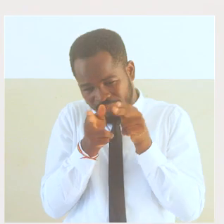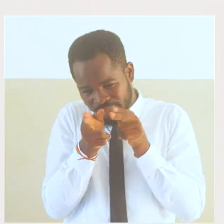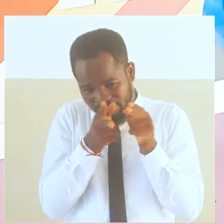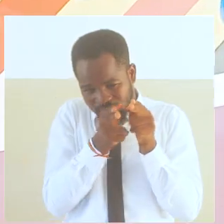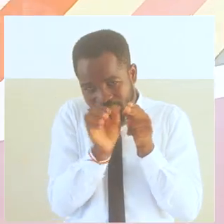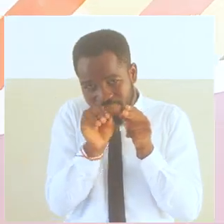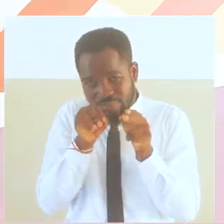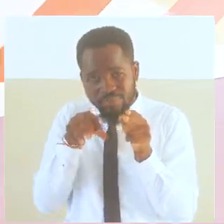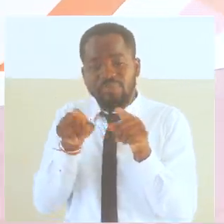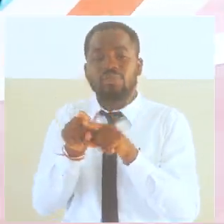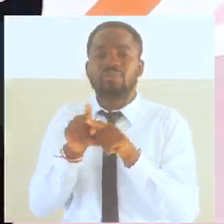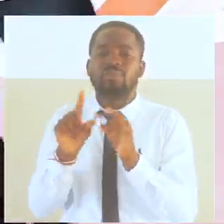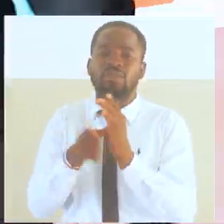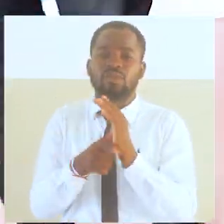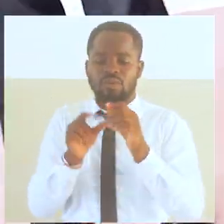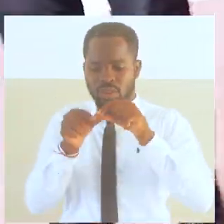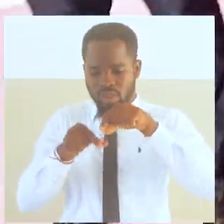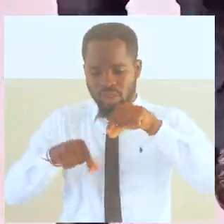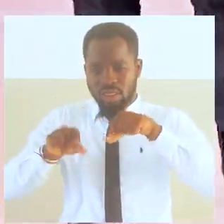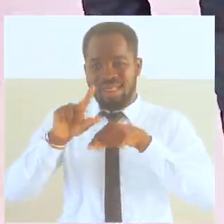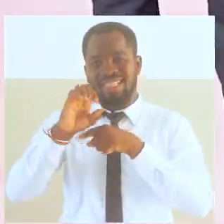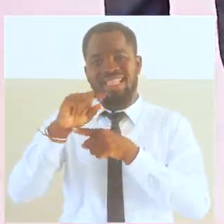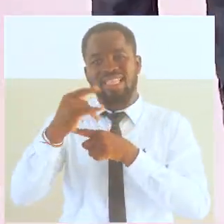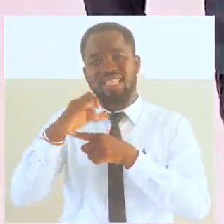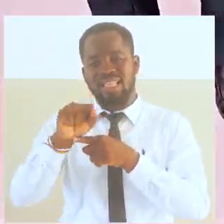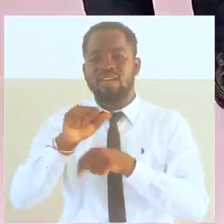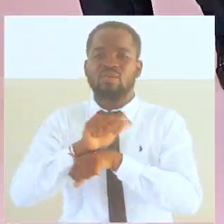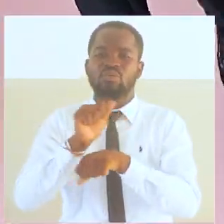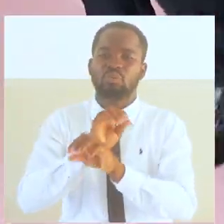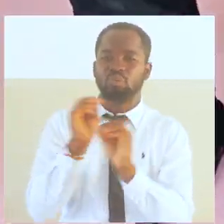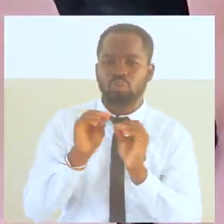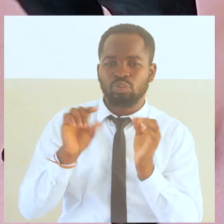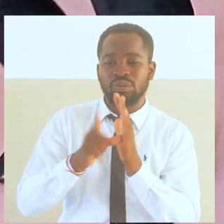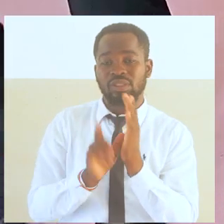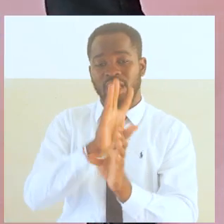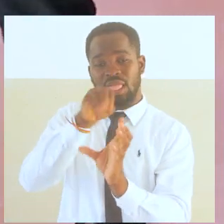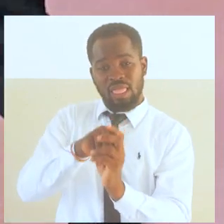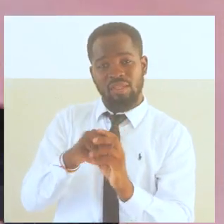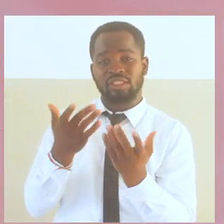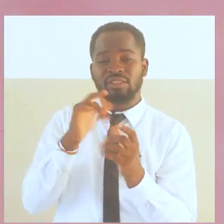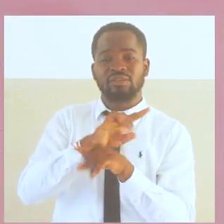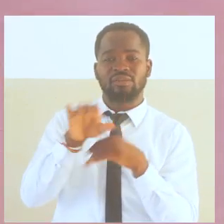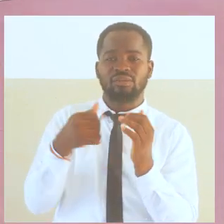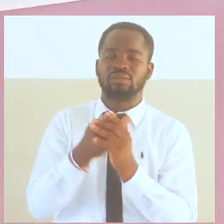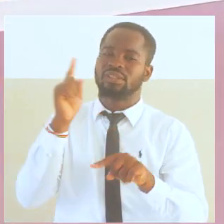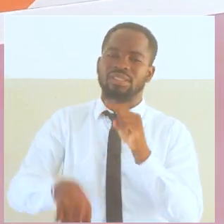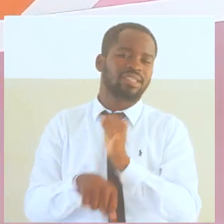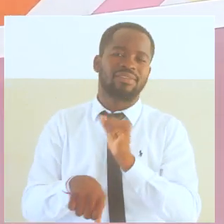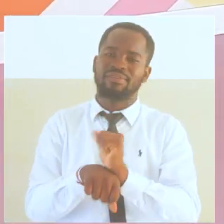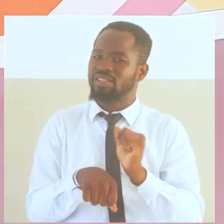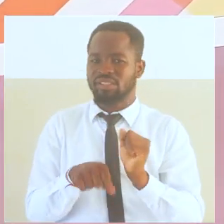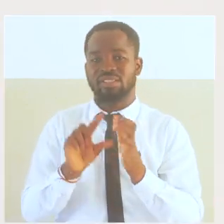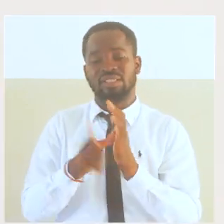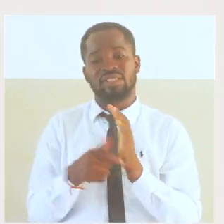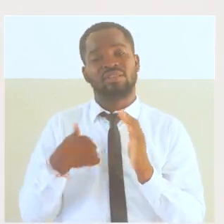once that thing is cut off, it means your leg cannot function. You have weakness, or some people even have paralysis. And then these nerves,